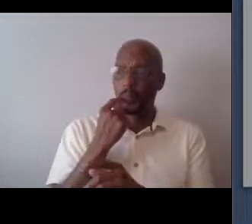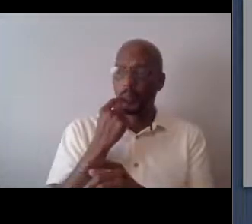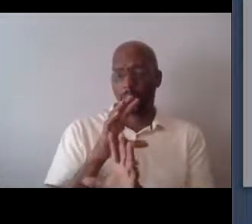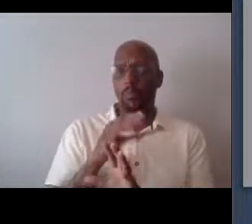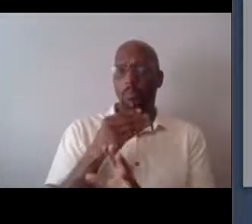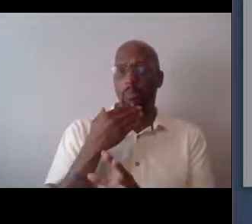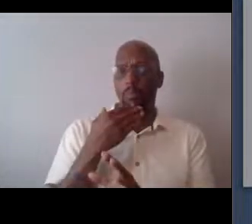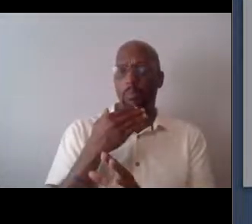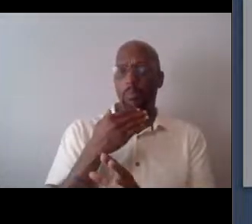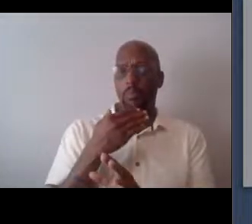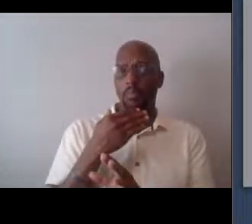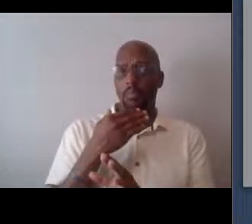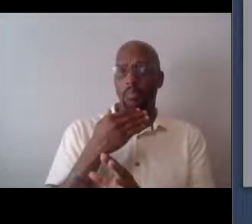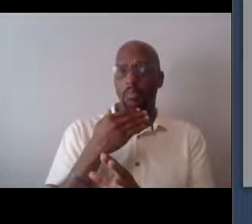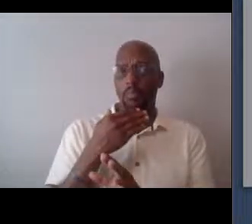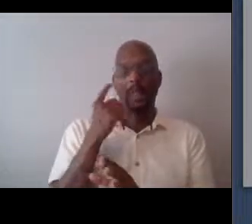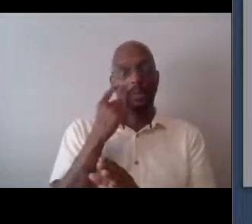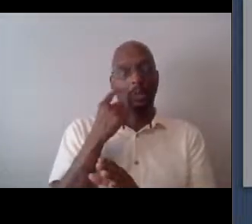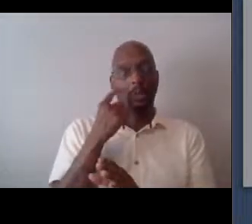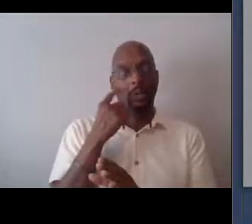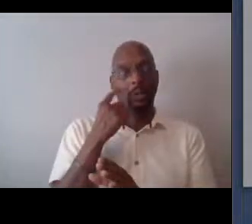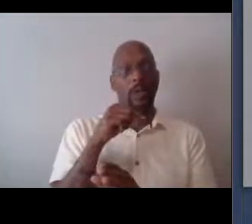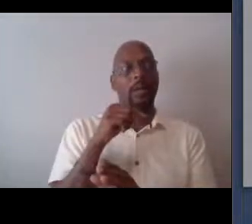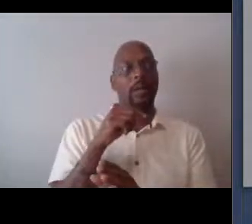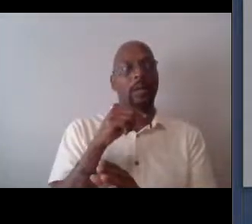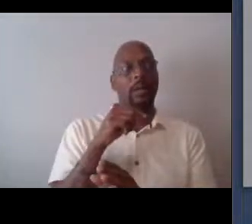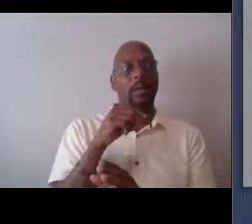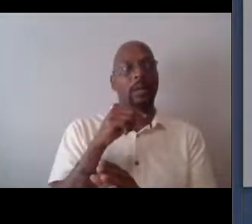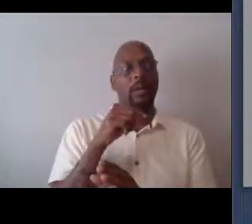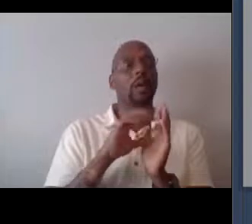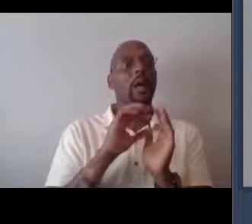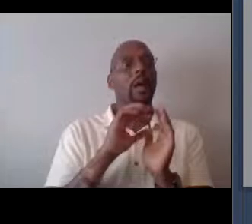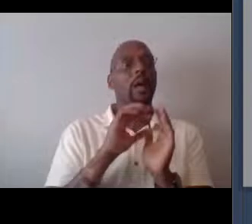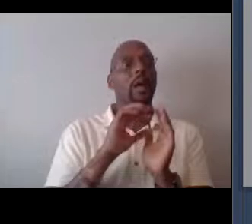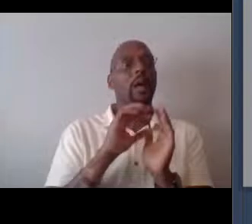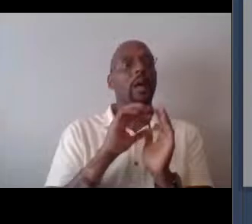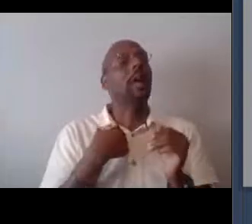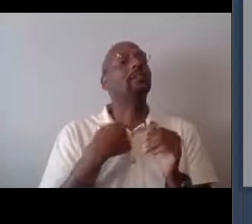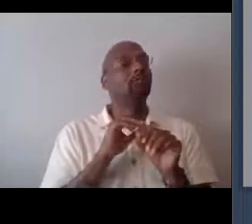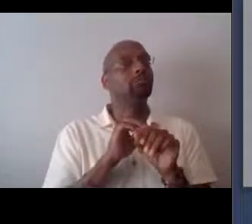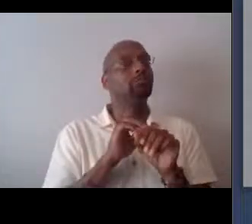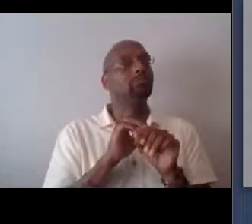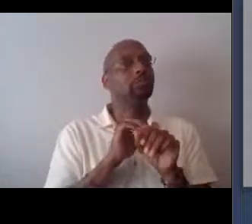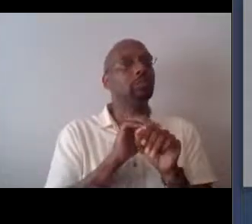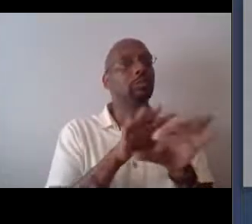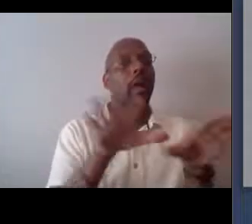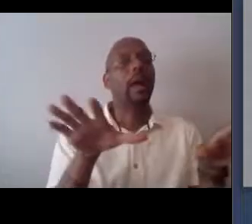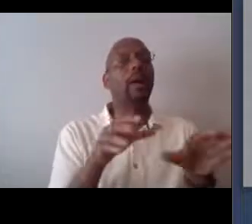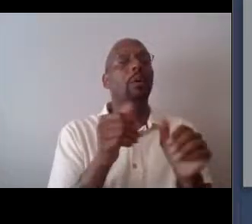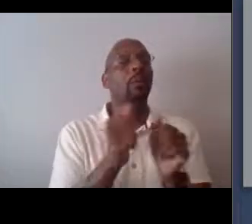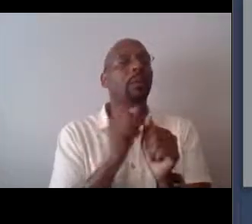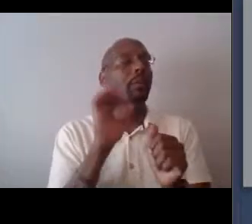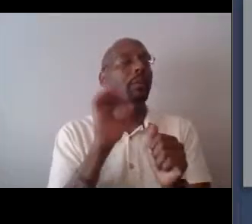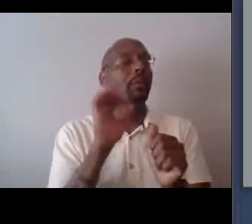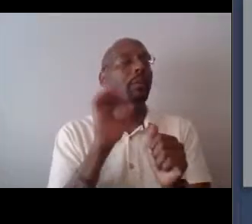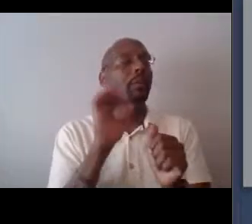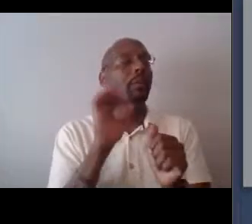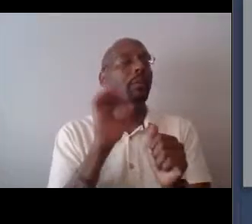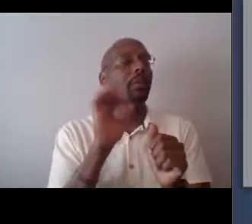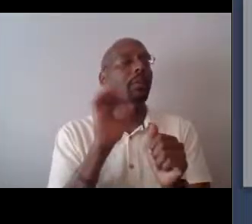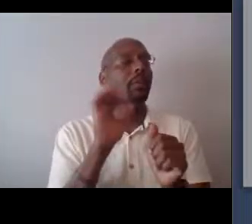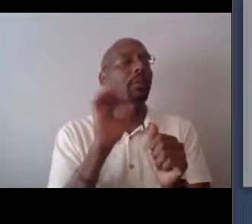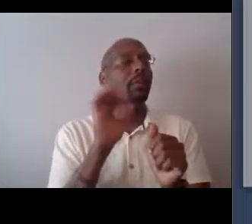we all recognize how hard it is for geographic coverage. The chair's points, I think, are excellent, and I know you made note of them.